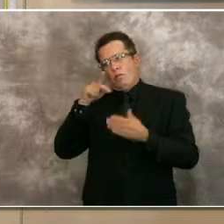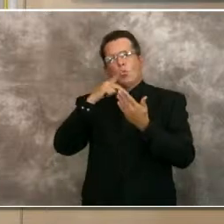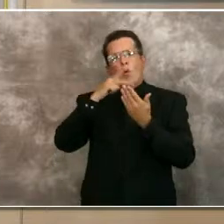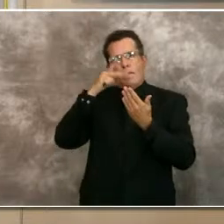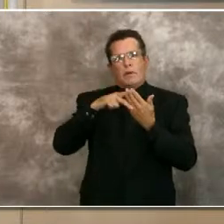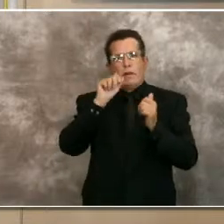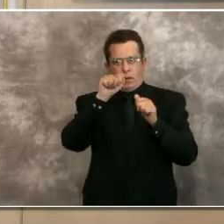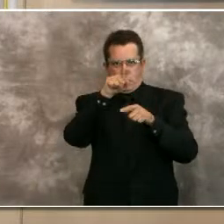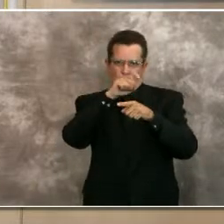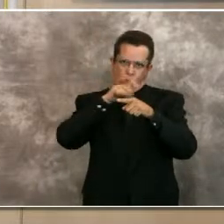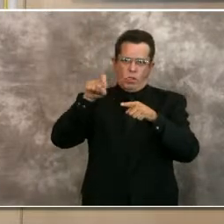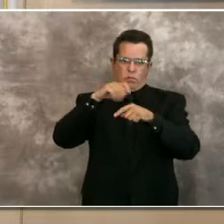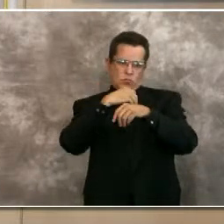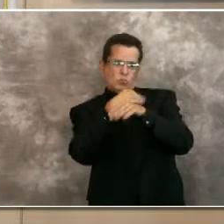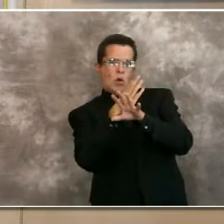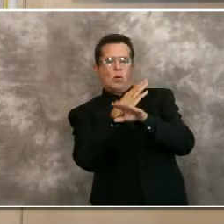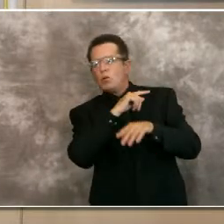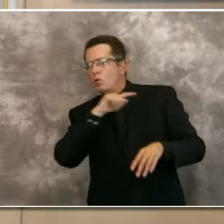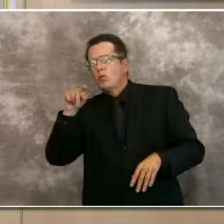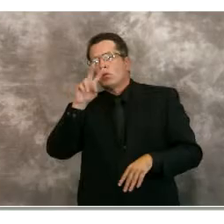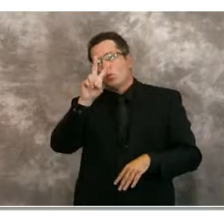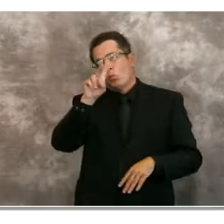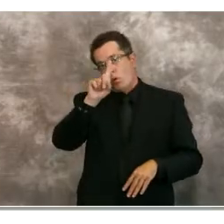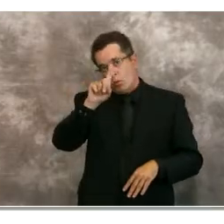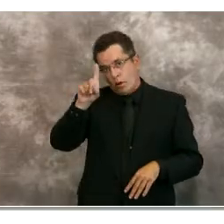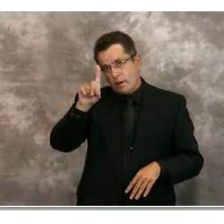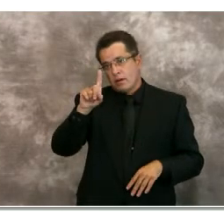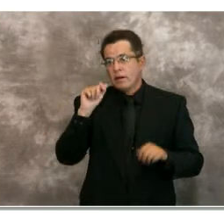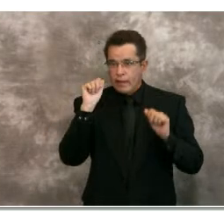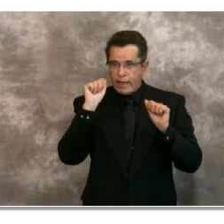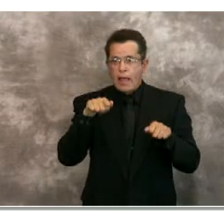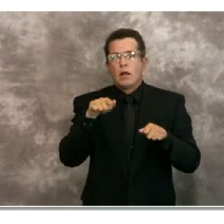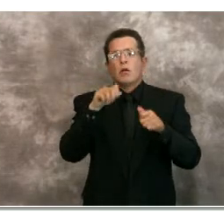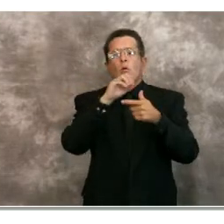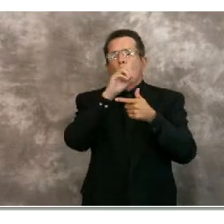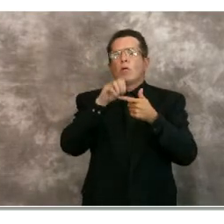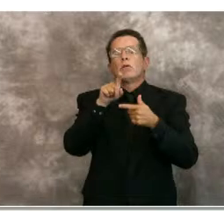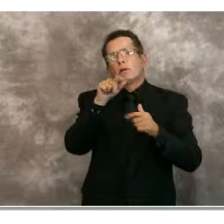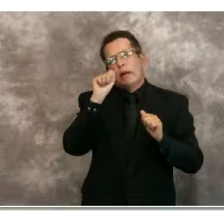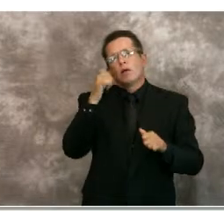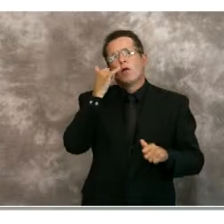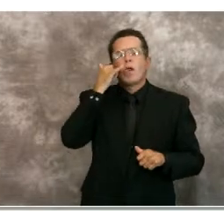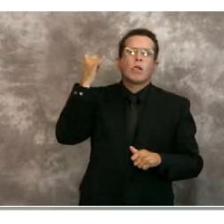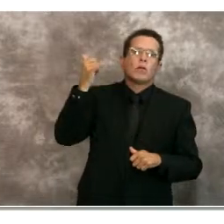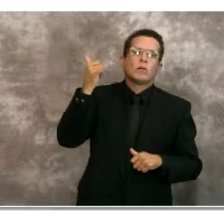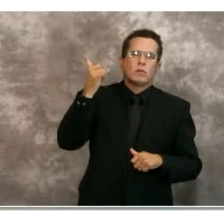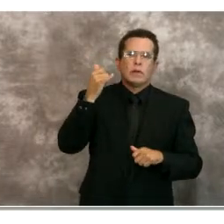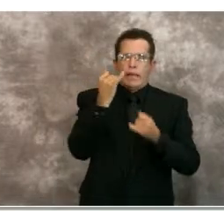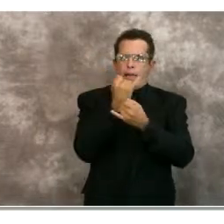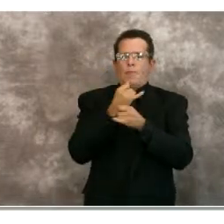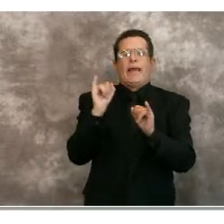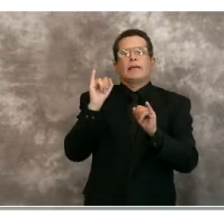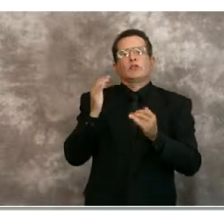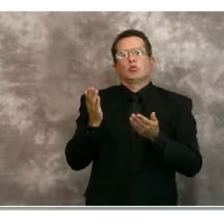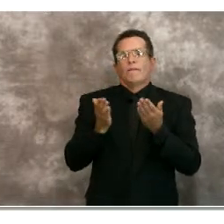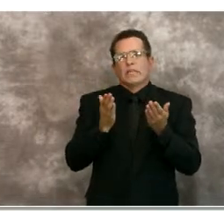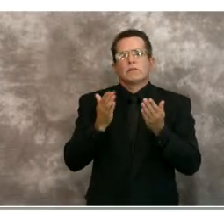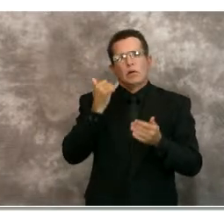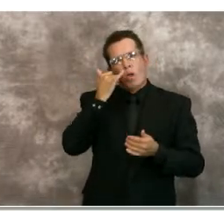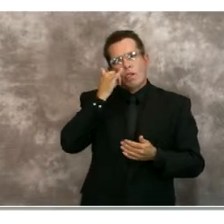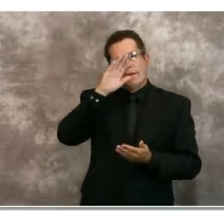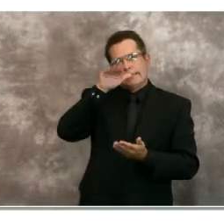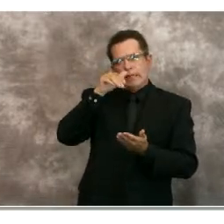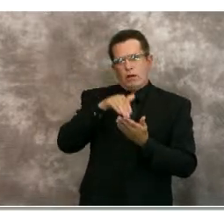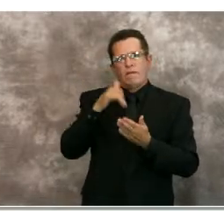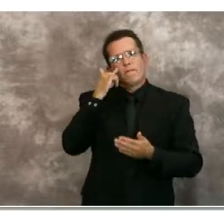dial 211 or you can call the area agency, the Aging and Independent Services call center